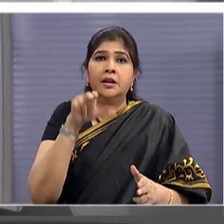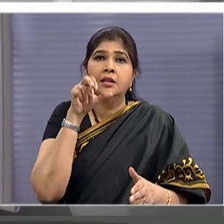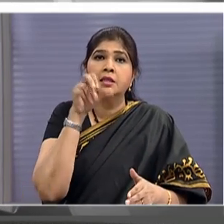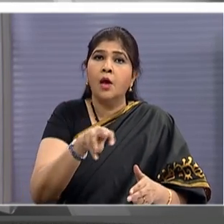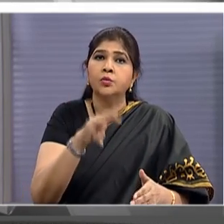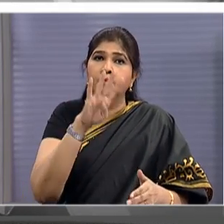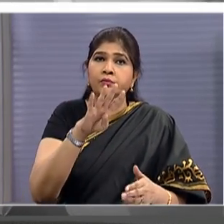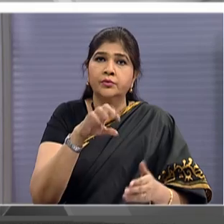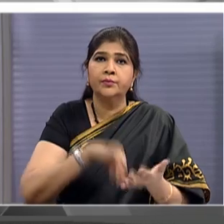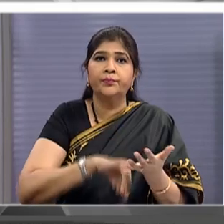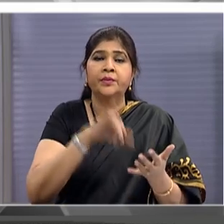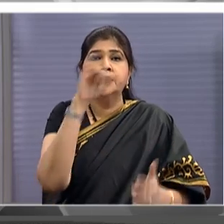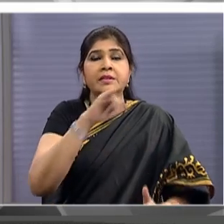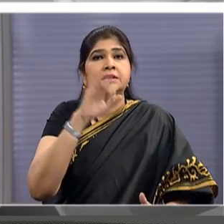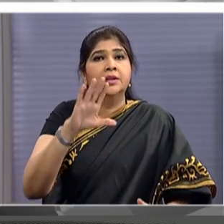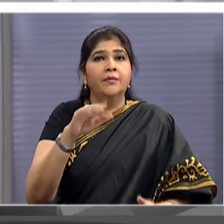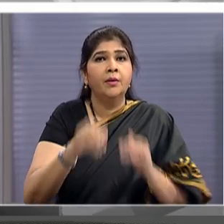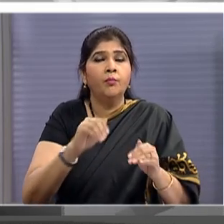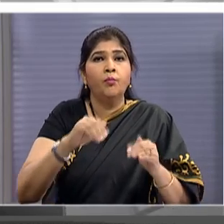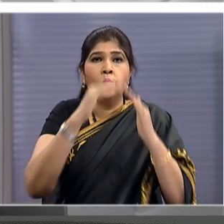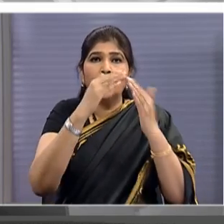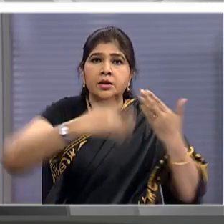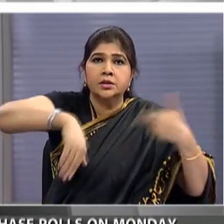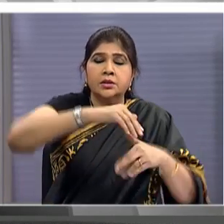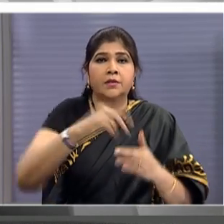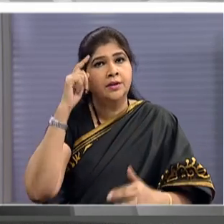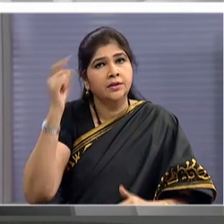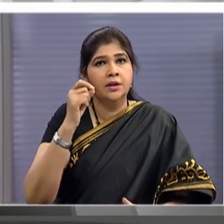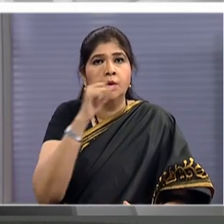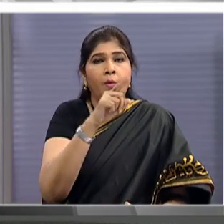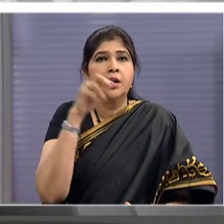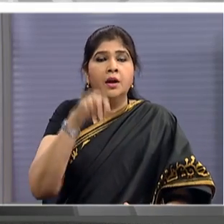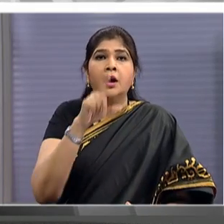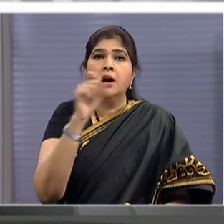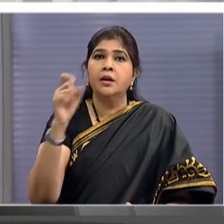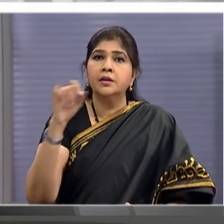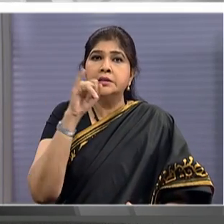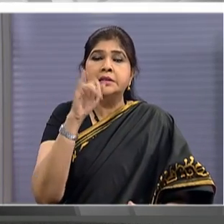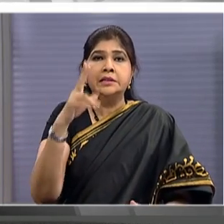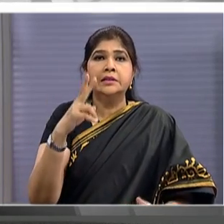8,465 polling stations will decide the fate of 163 candidates.